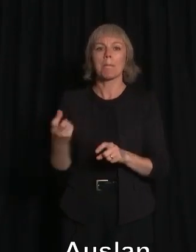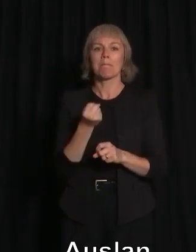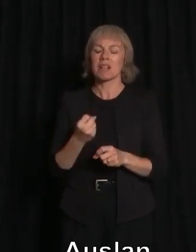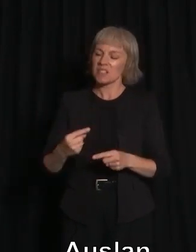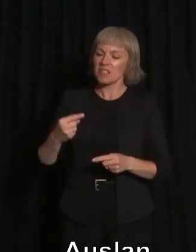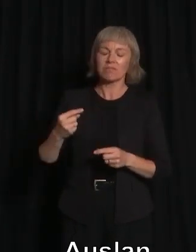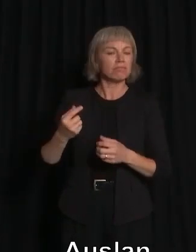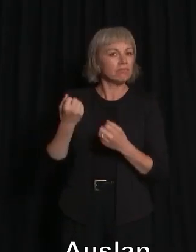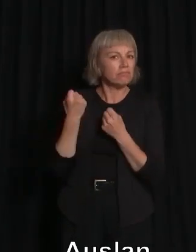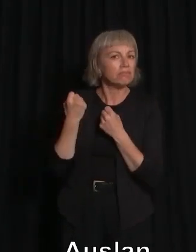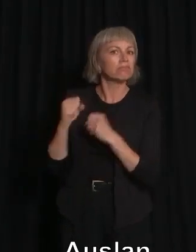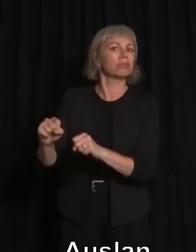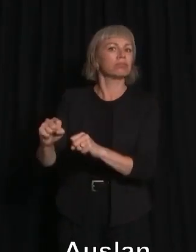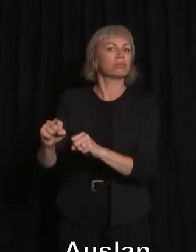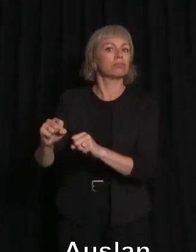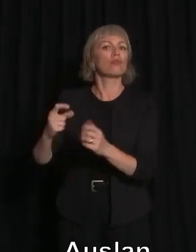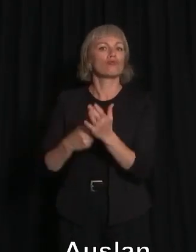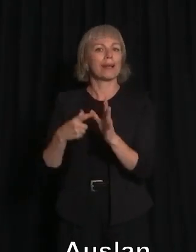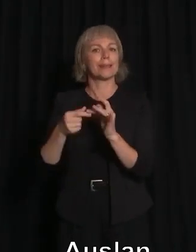mandate.